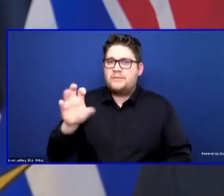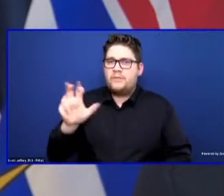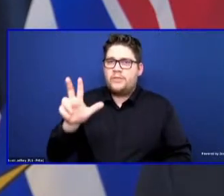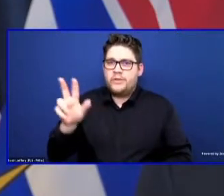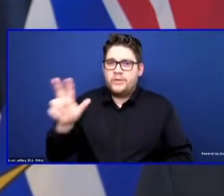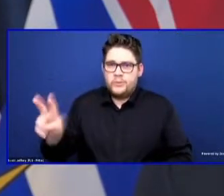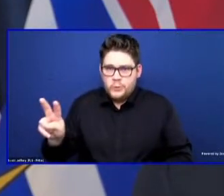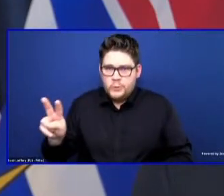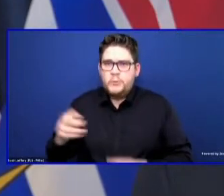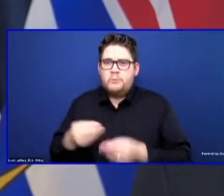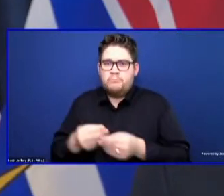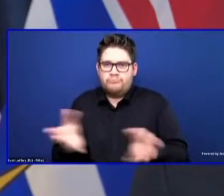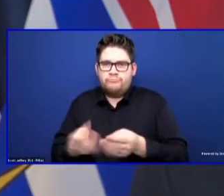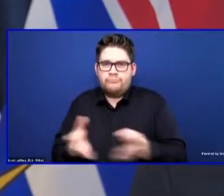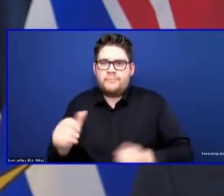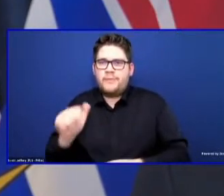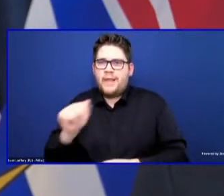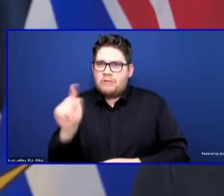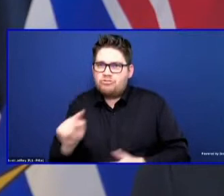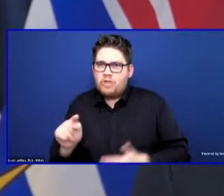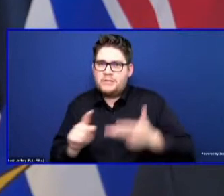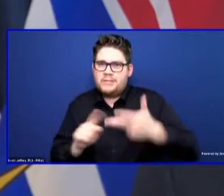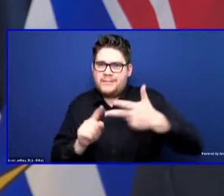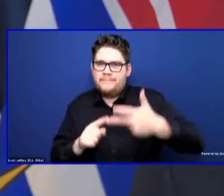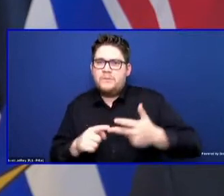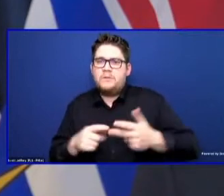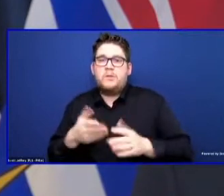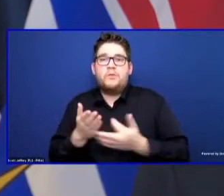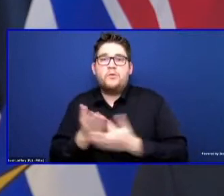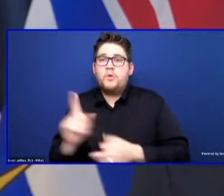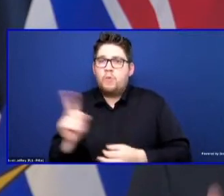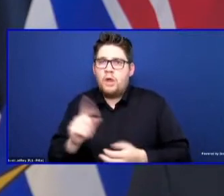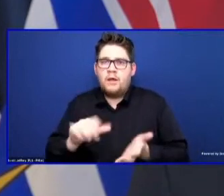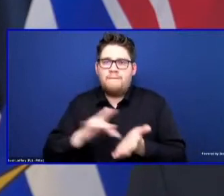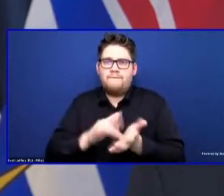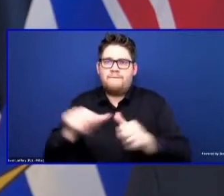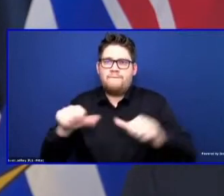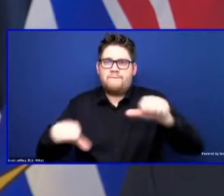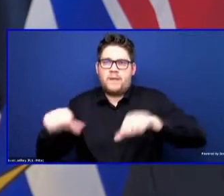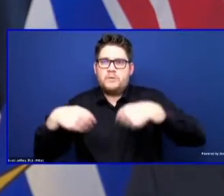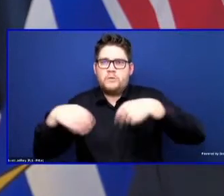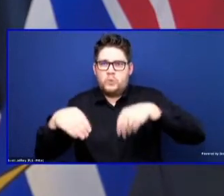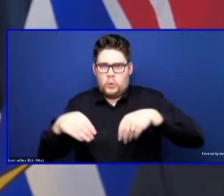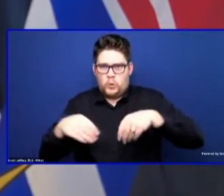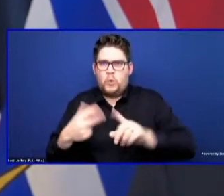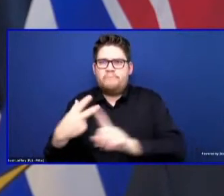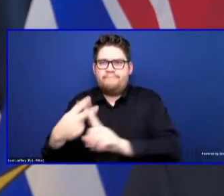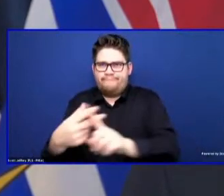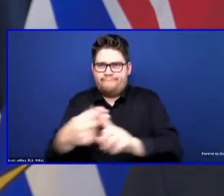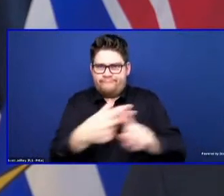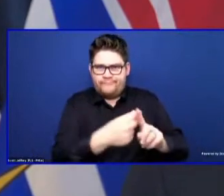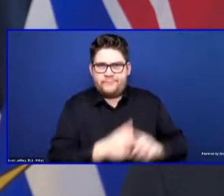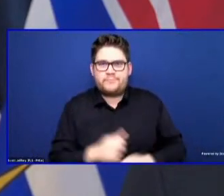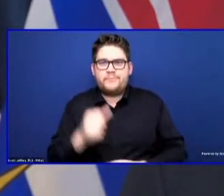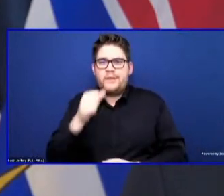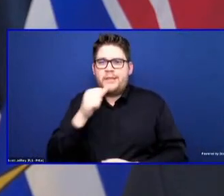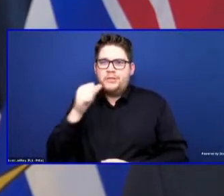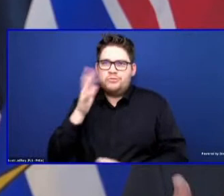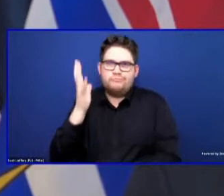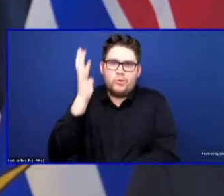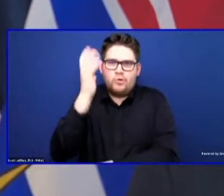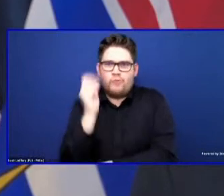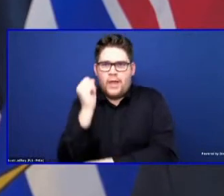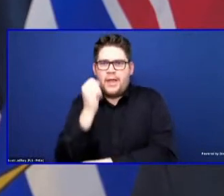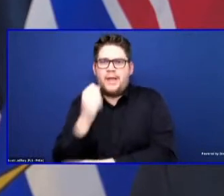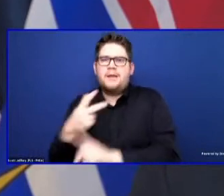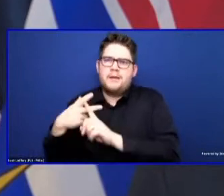day with respect to the number of immunizations in BC and a record day of immunizations in pharmacy, and we are thankful